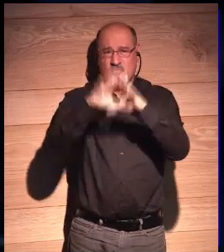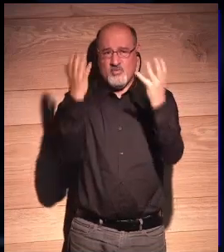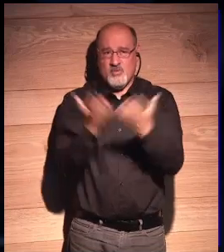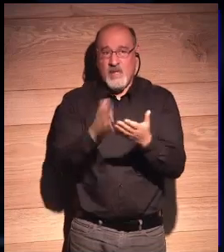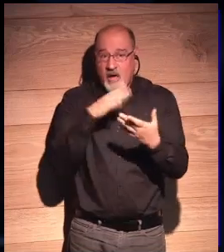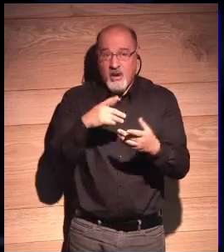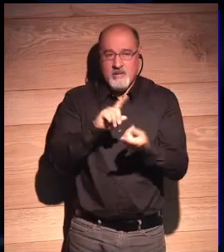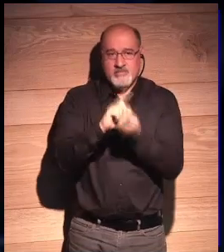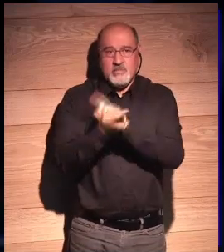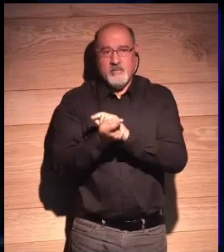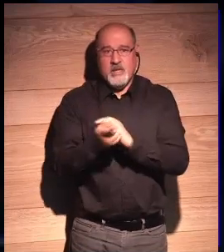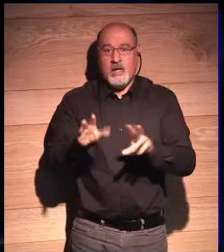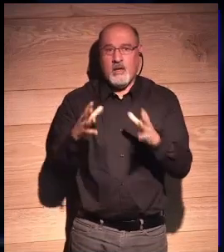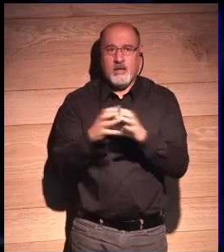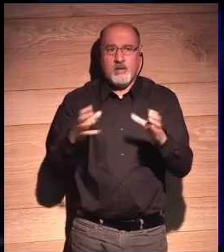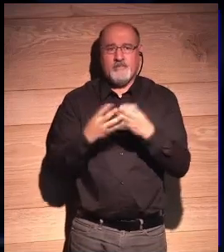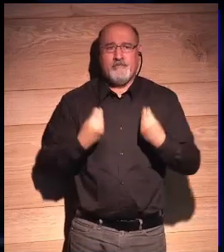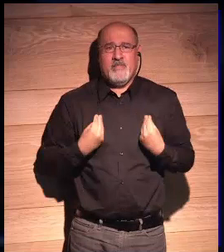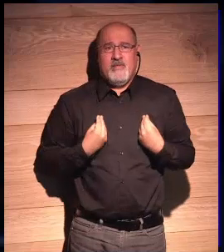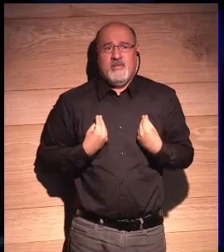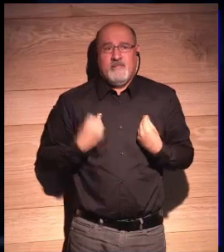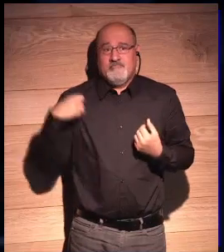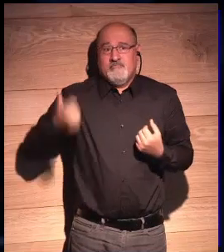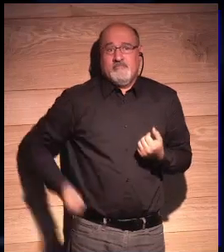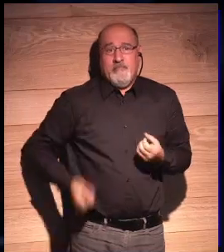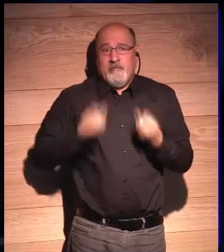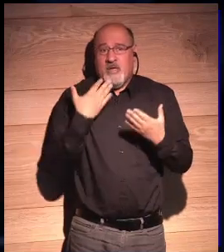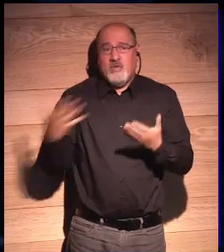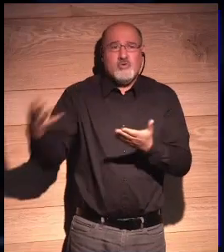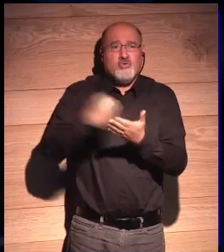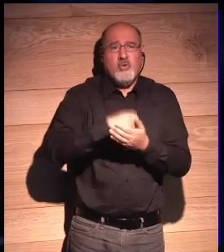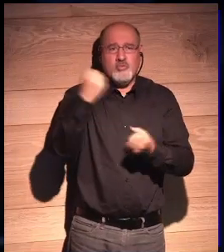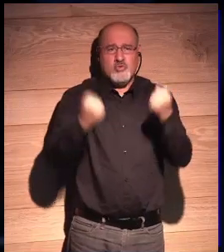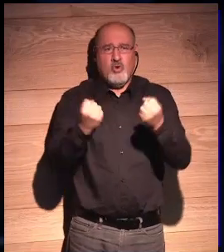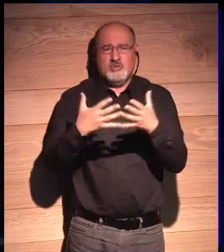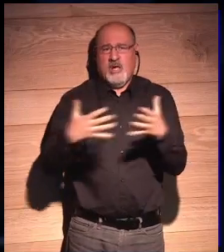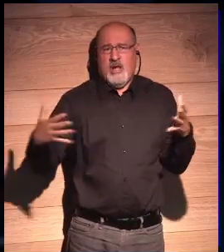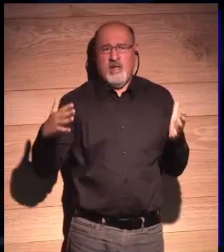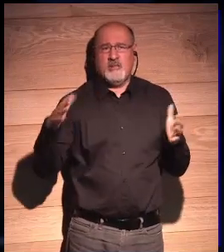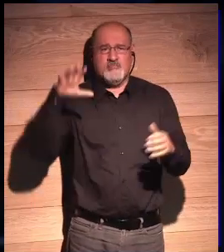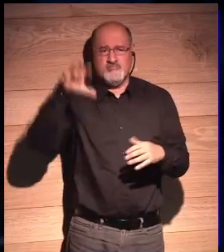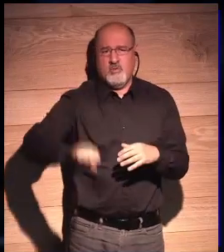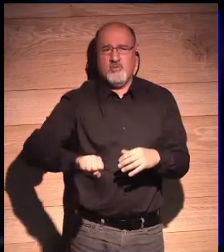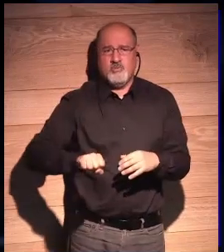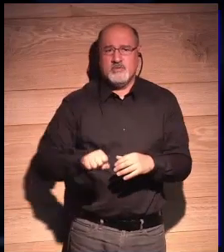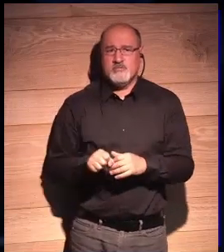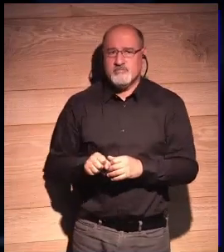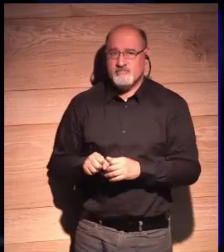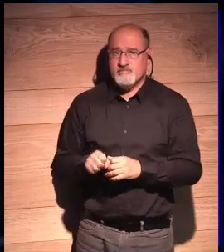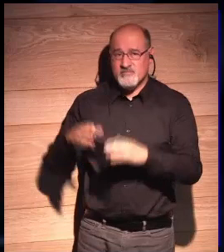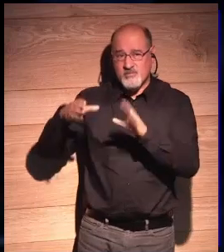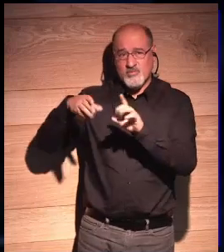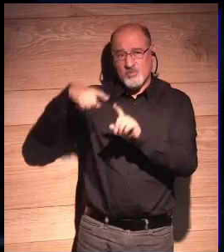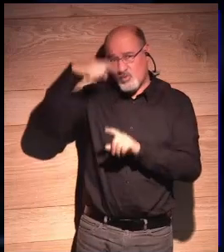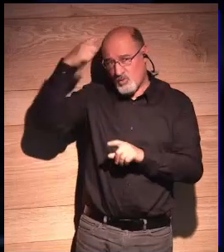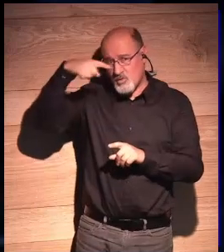in America where everybody has a huge car and a nice house and the culture was very much like